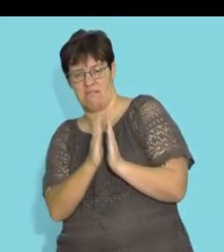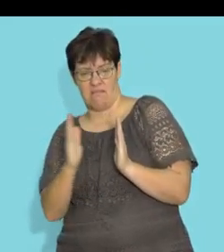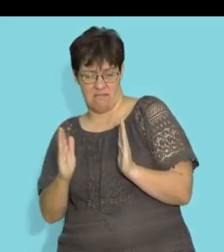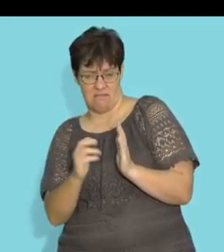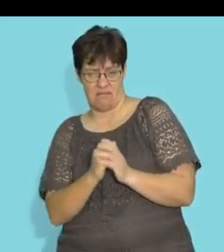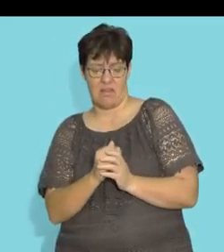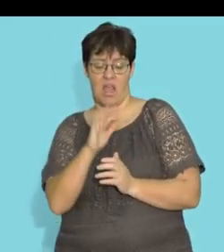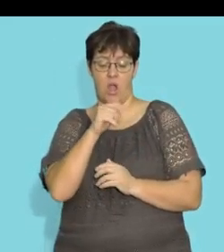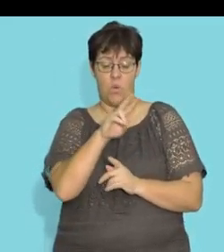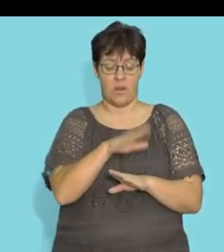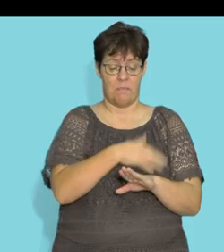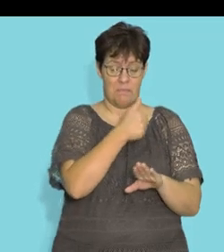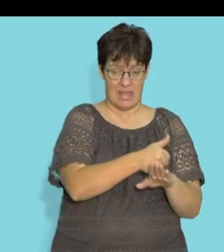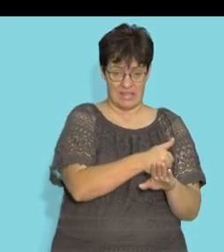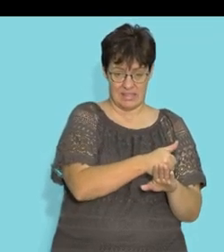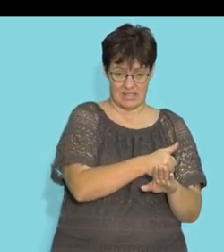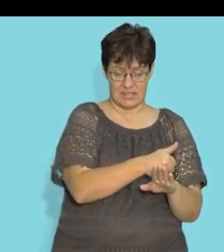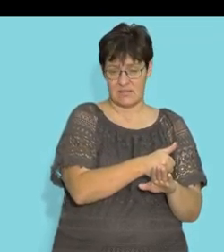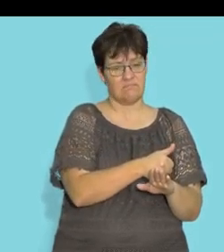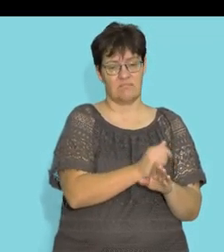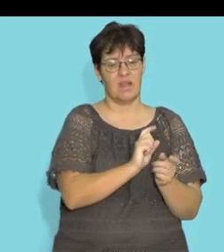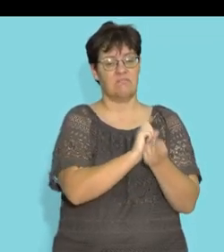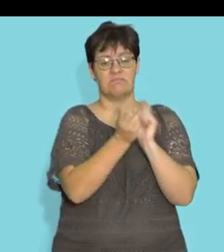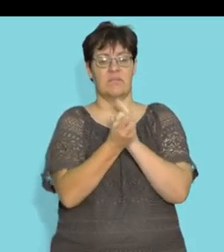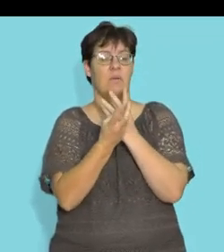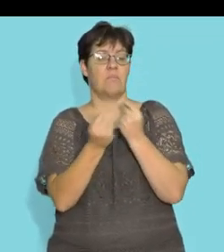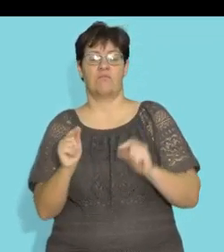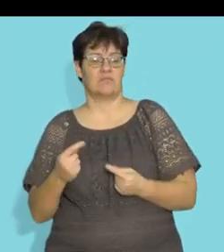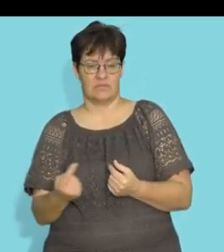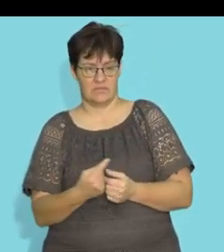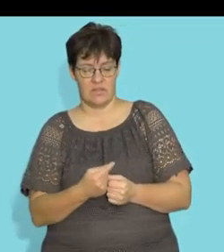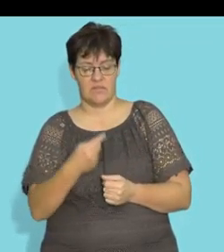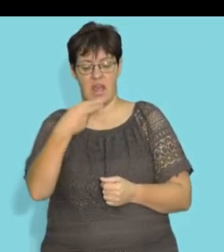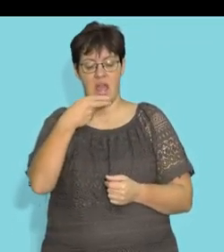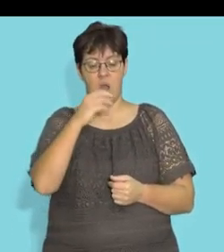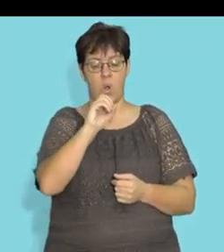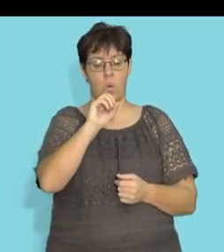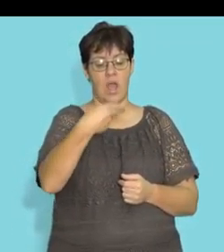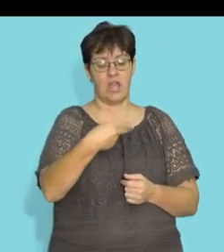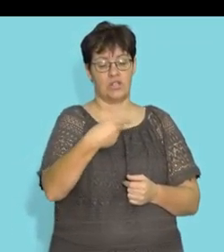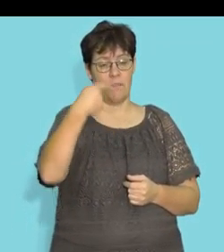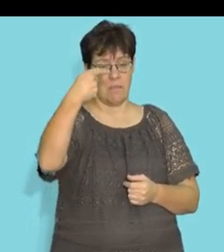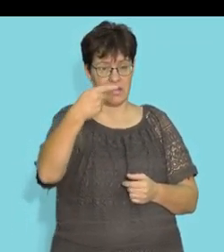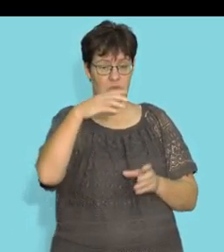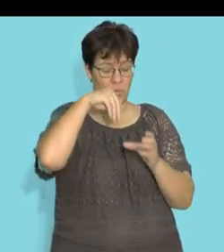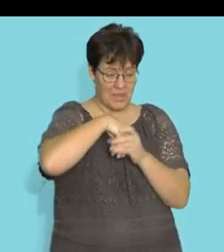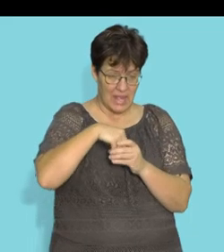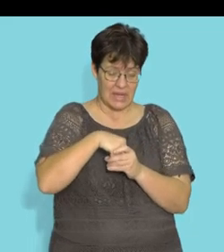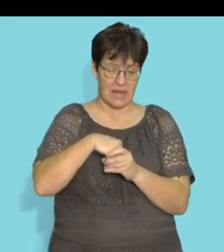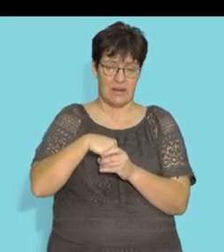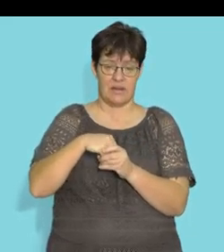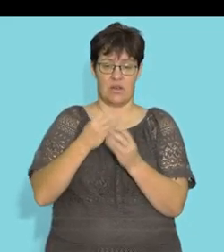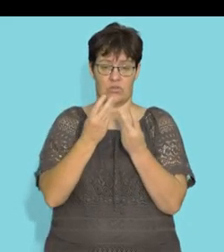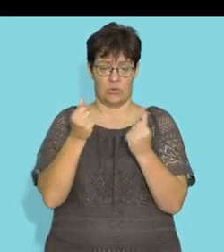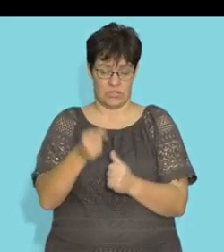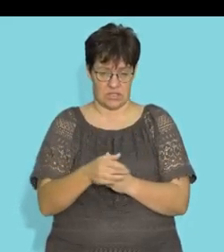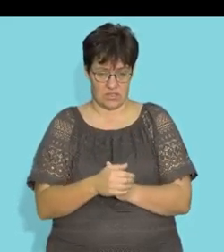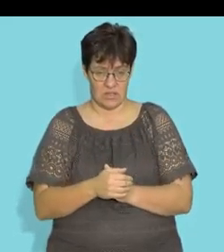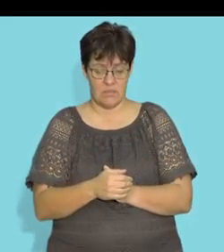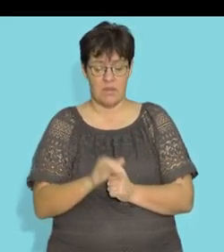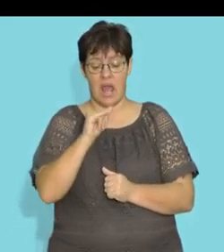salt formed by a reaction that now forms a weak basic salt, meaning something with a pH